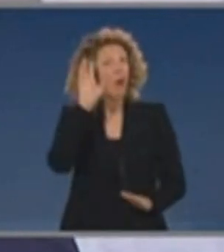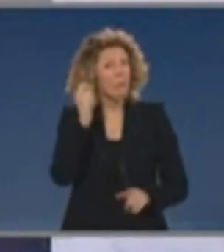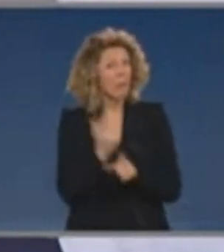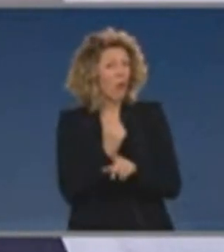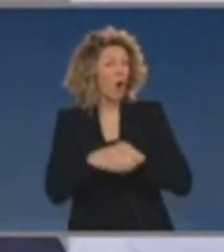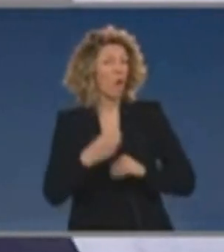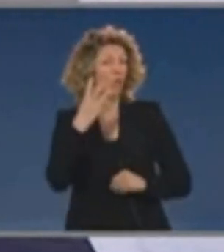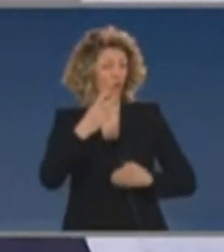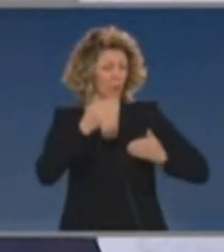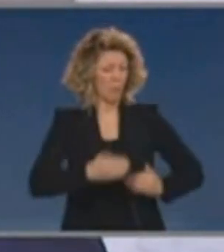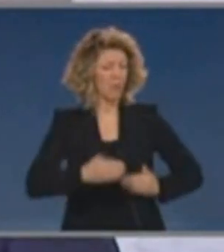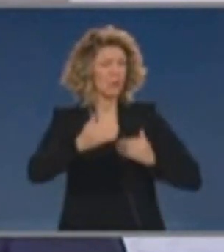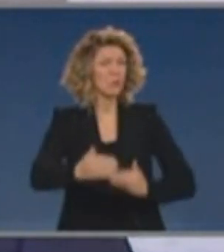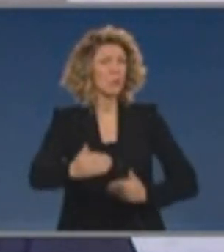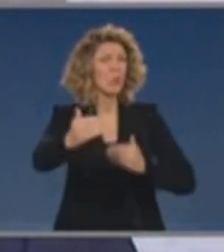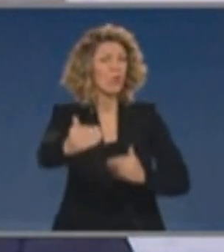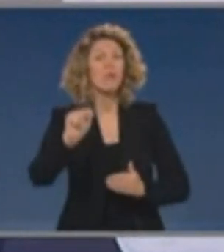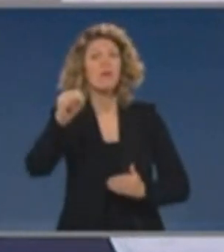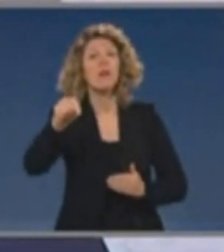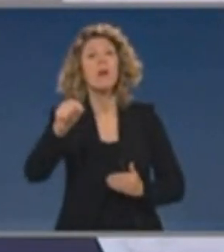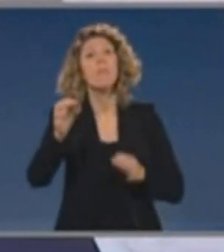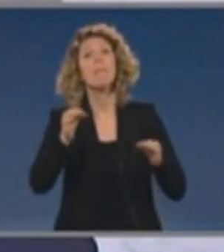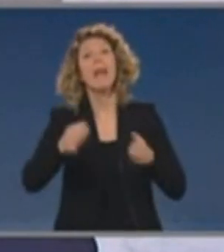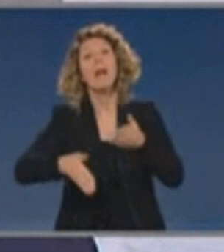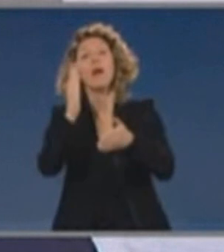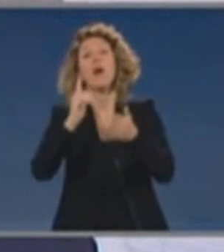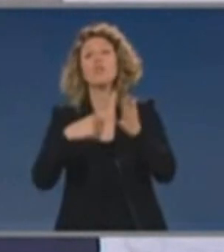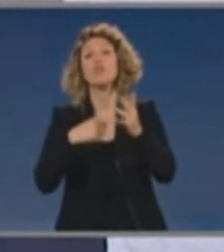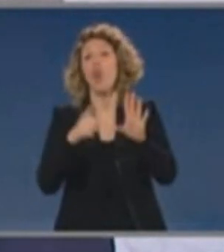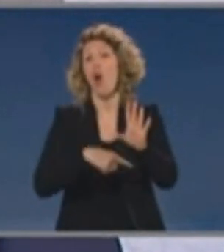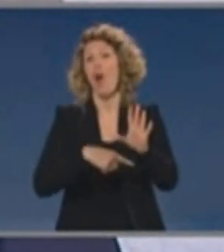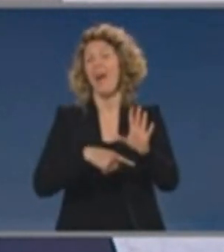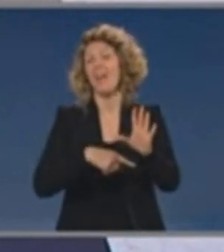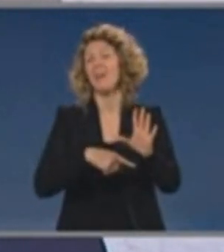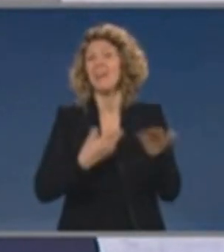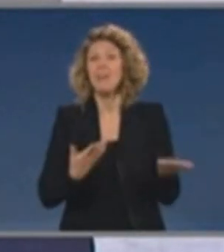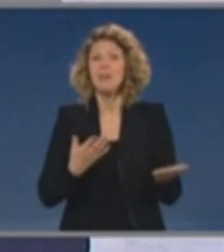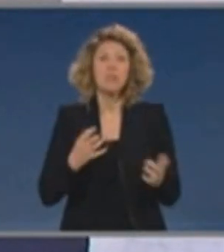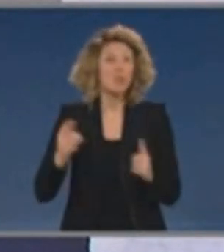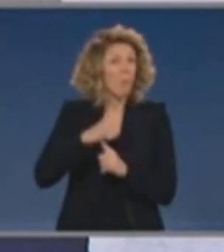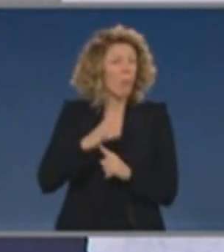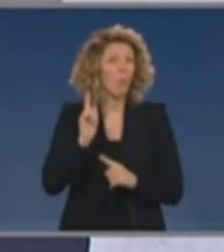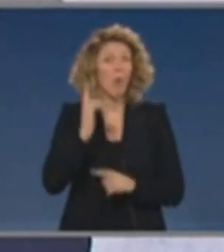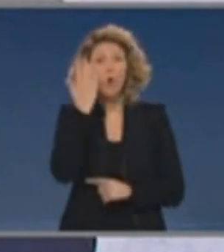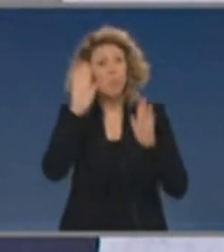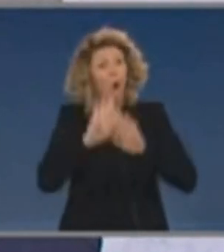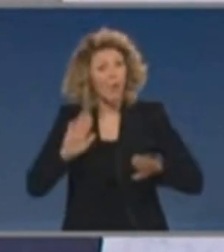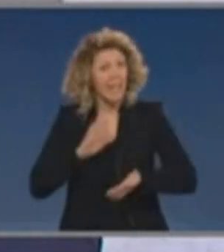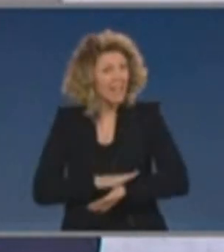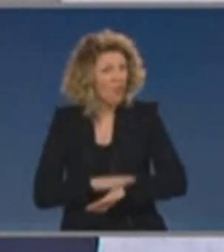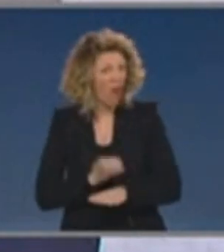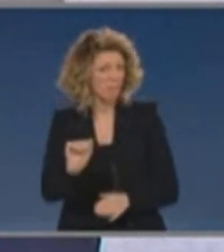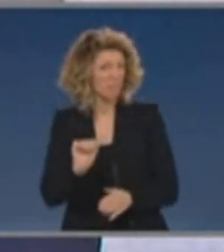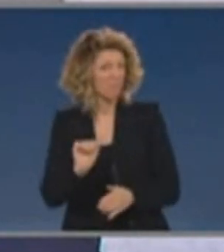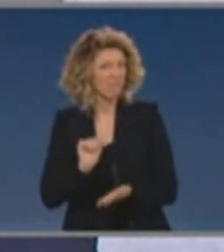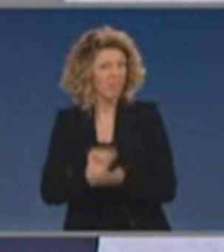three-step process was for that to be able to be possible in July, and that's important also for school holidays,